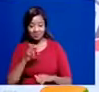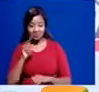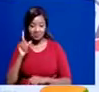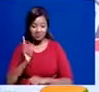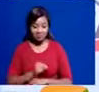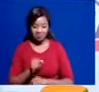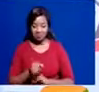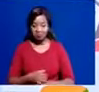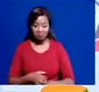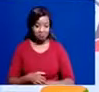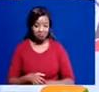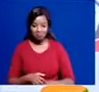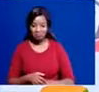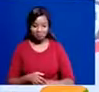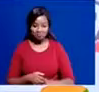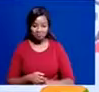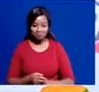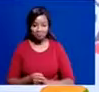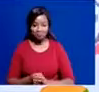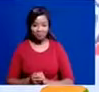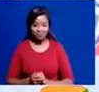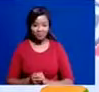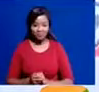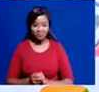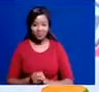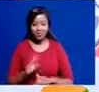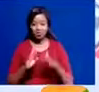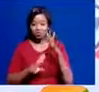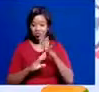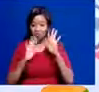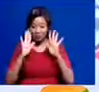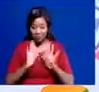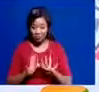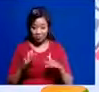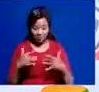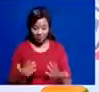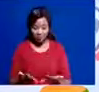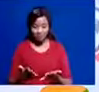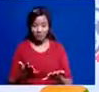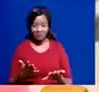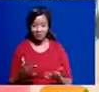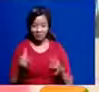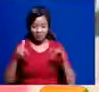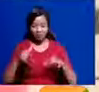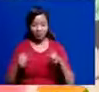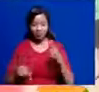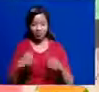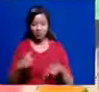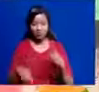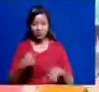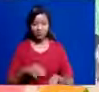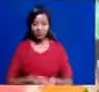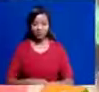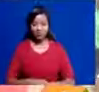do care so much about it, because the most important thing, like in today's game.